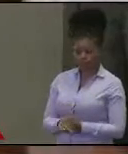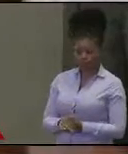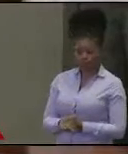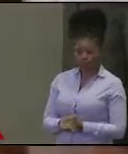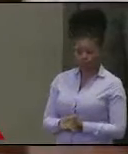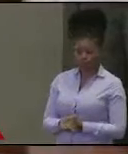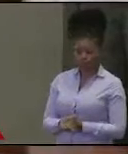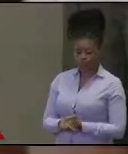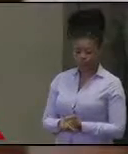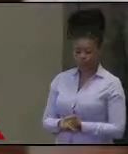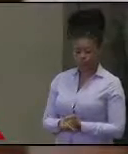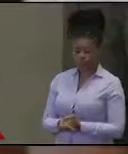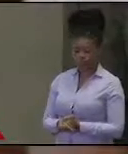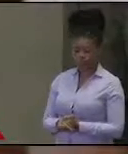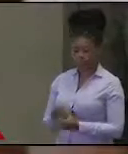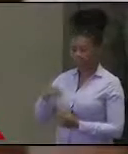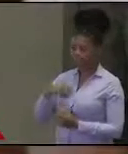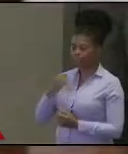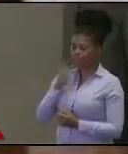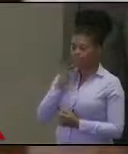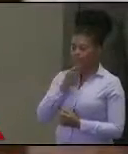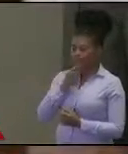The overarching, as I've said,